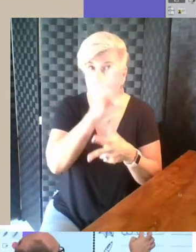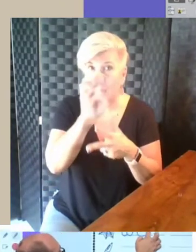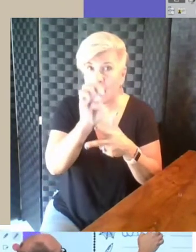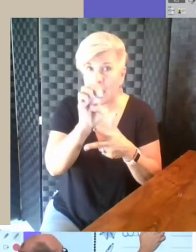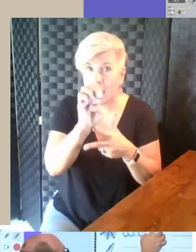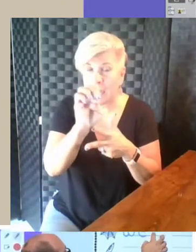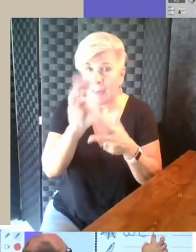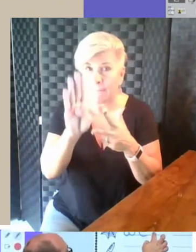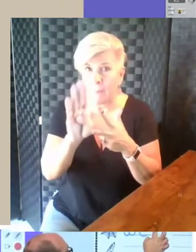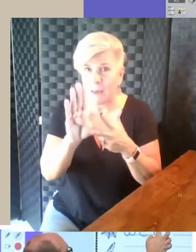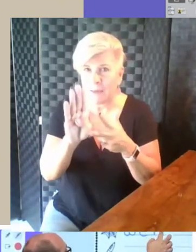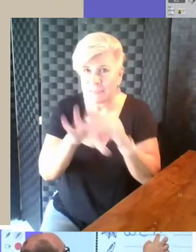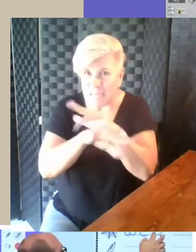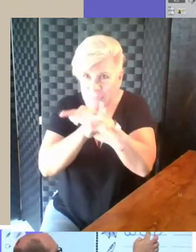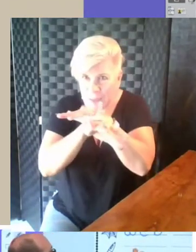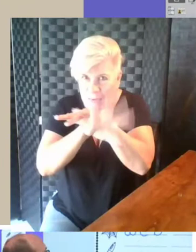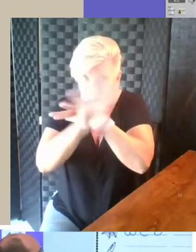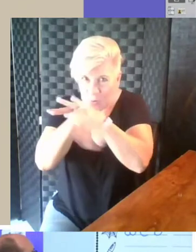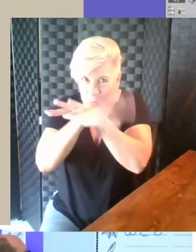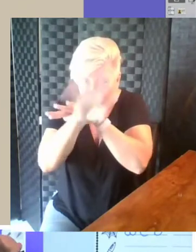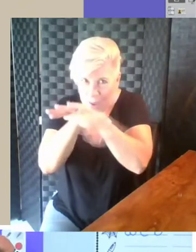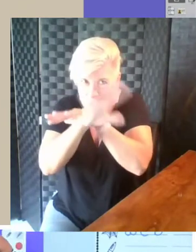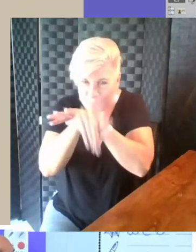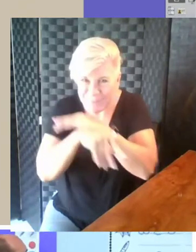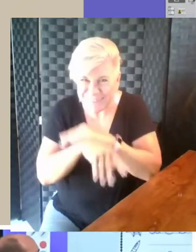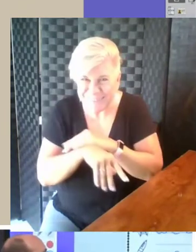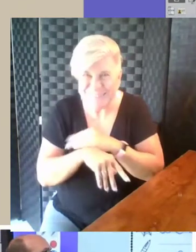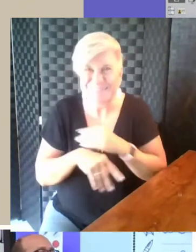e, b.